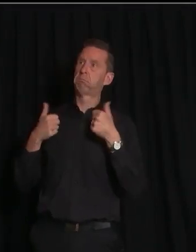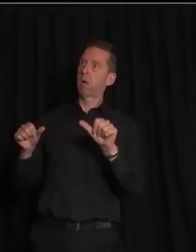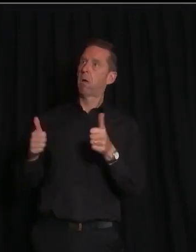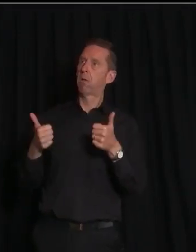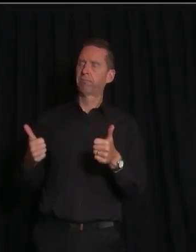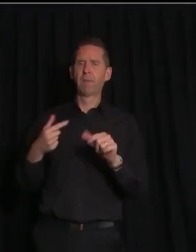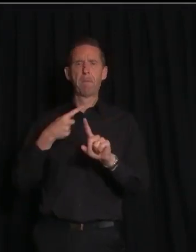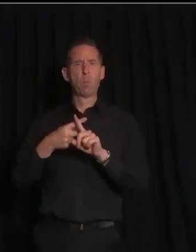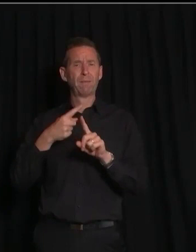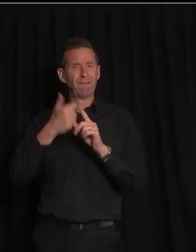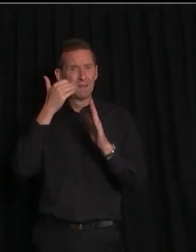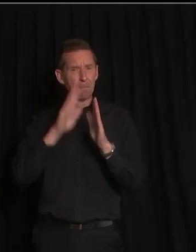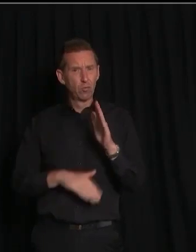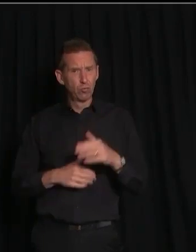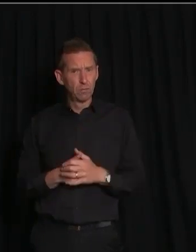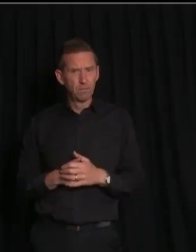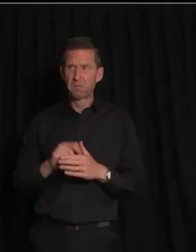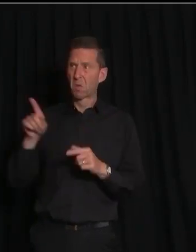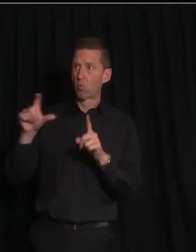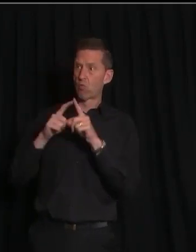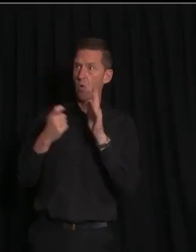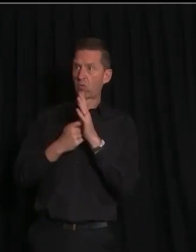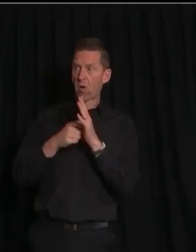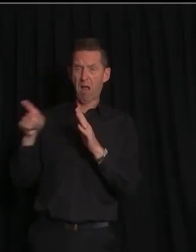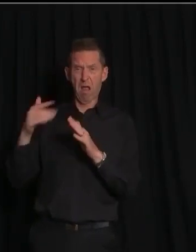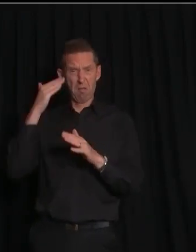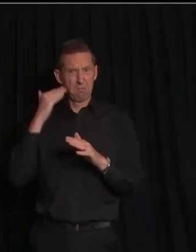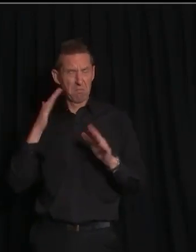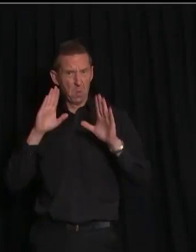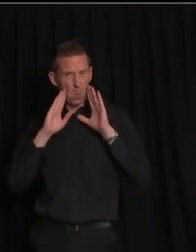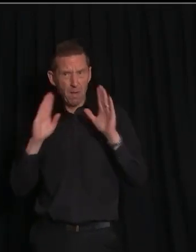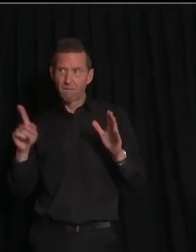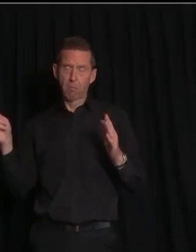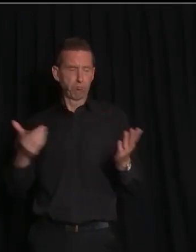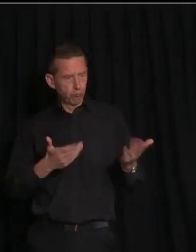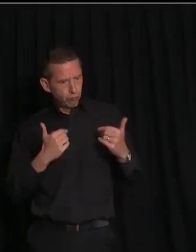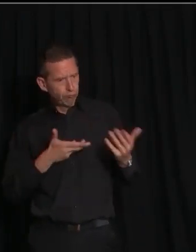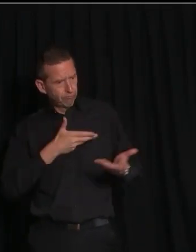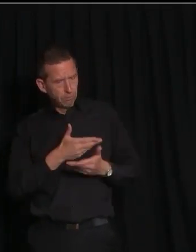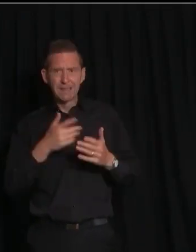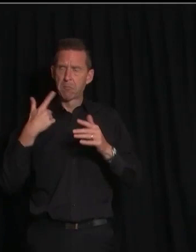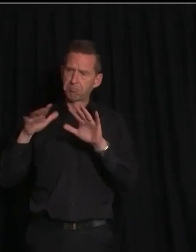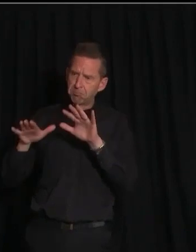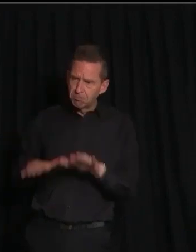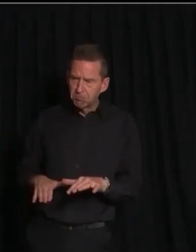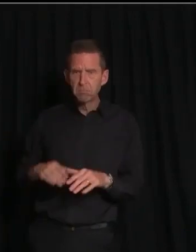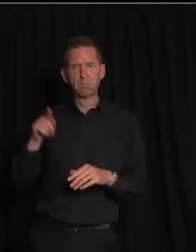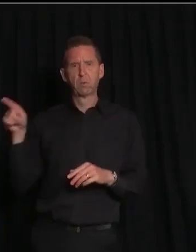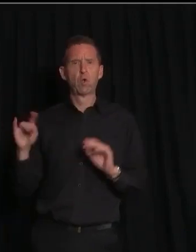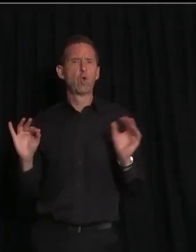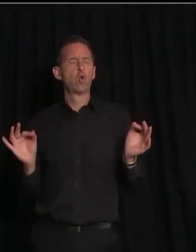experience, and the doctor, she was absolutely wonderful and welcoming. She tried to calm myself down. She did